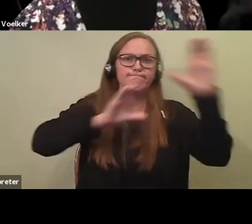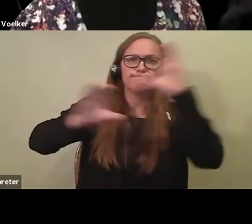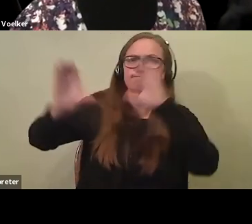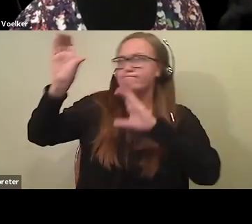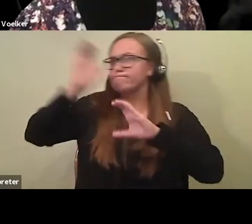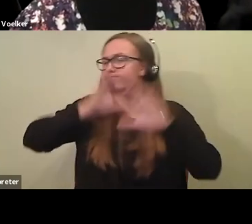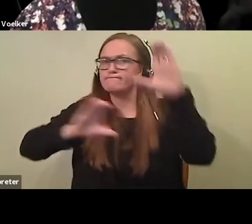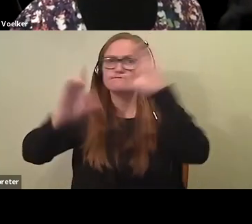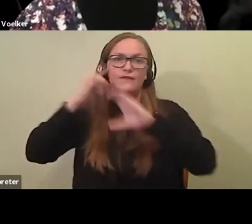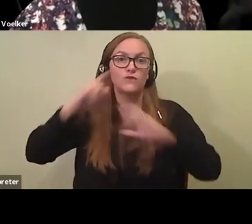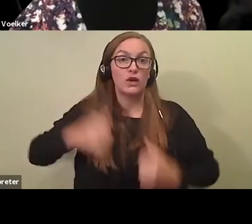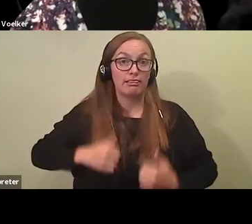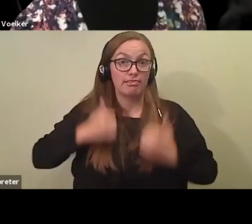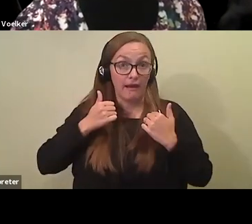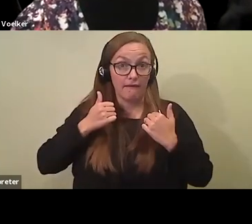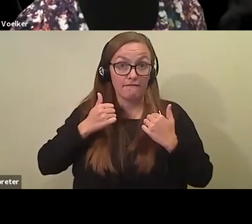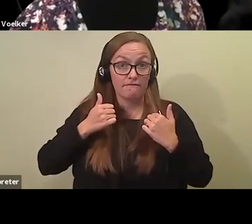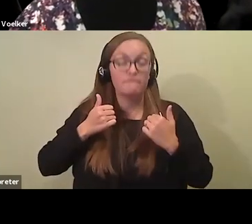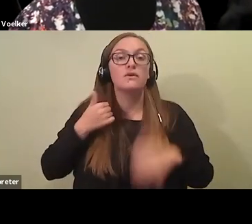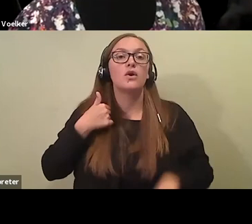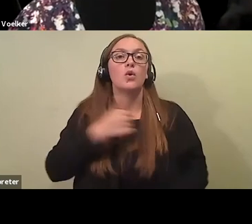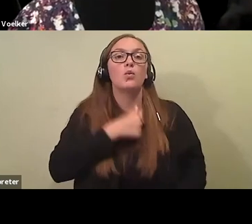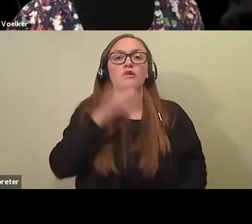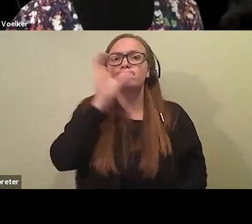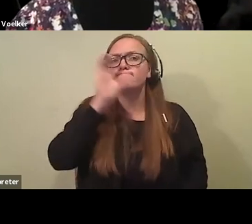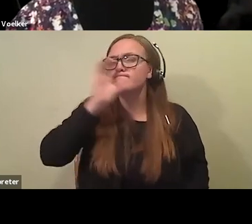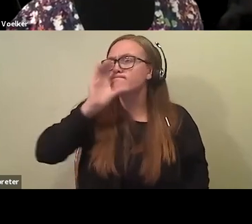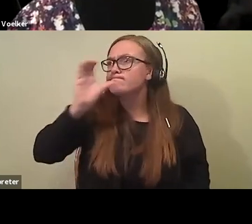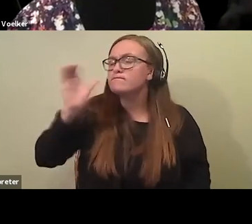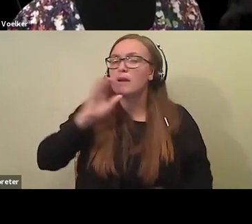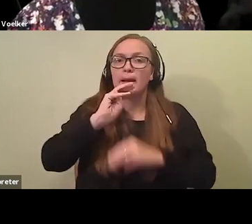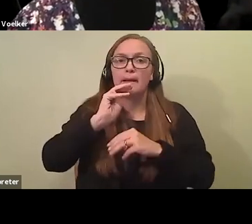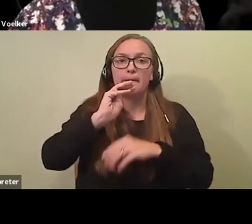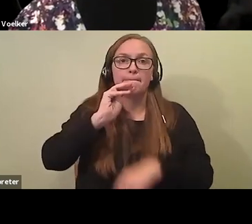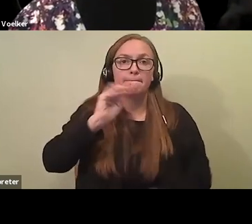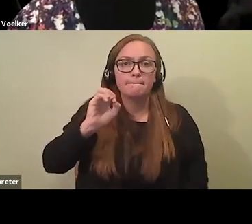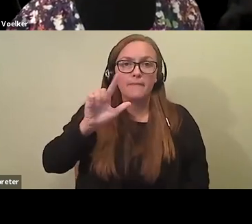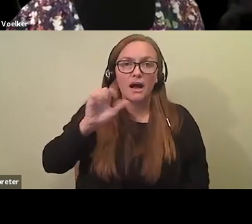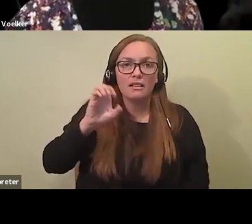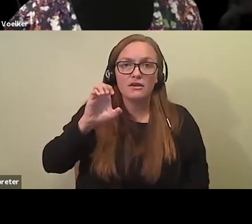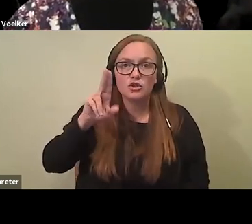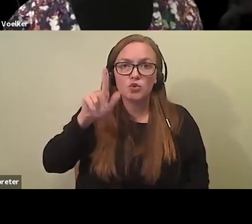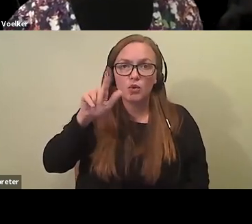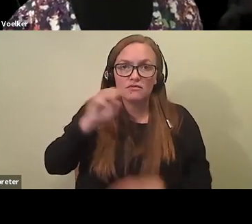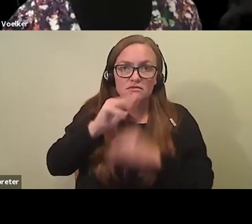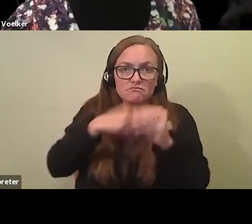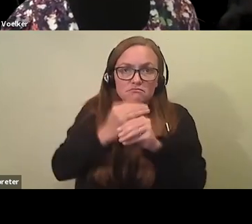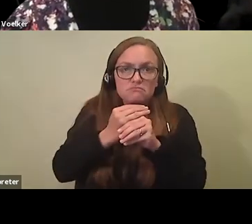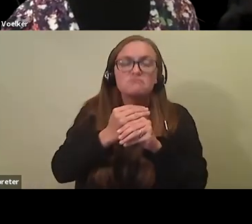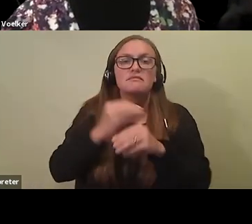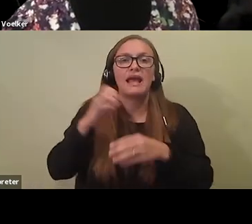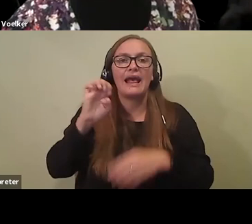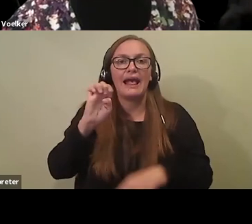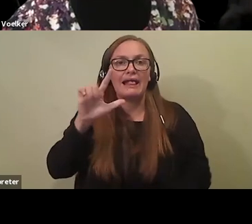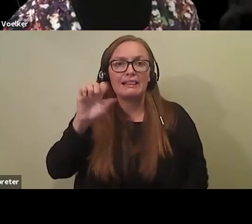are basically searching for molecules and elements in the atmosphere of a planet, which we believe could